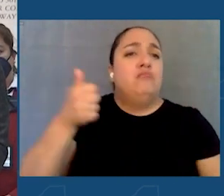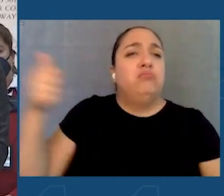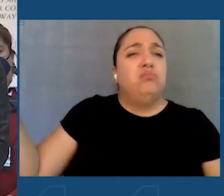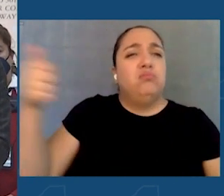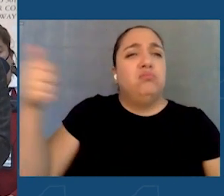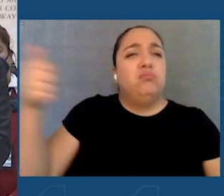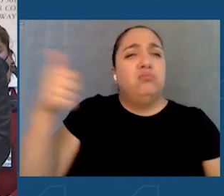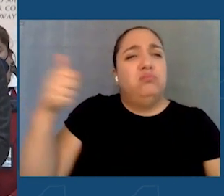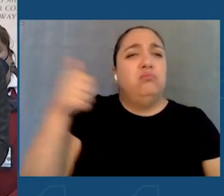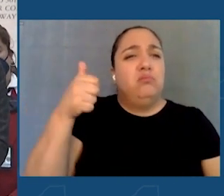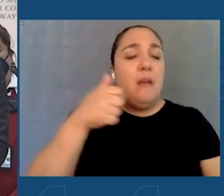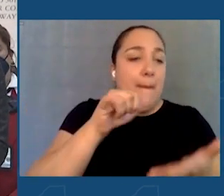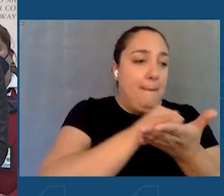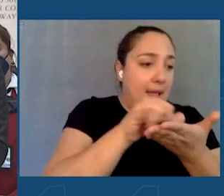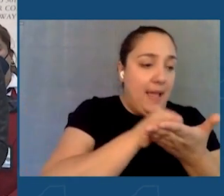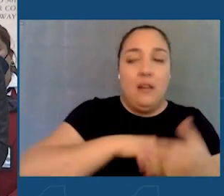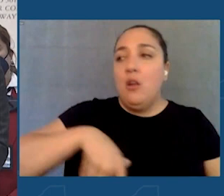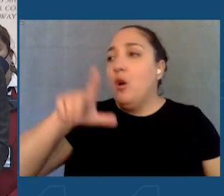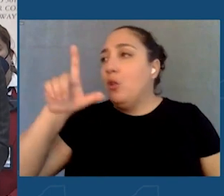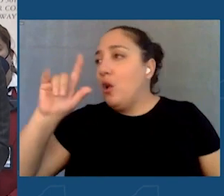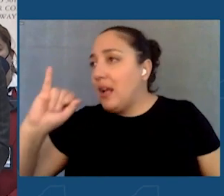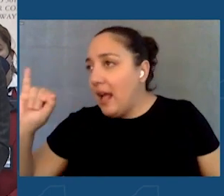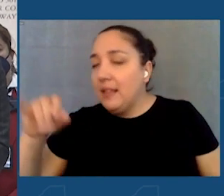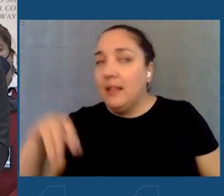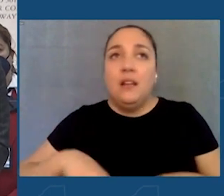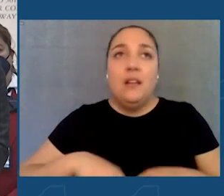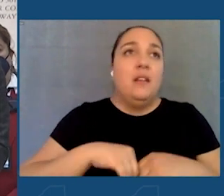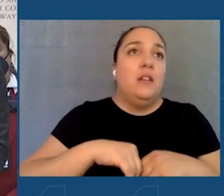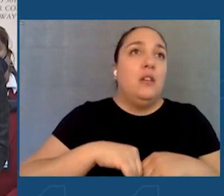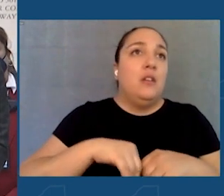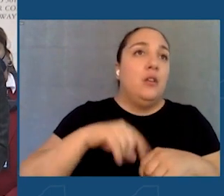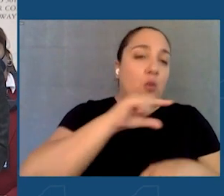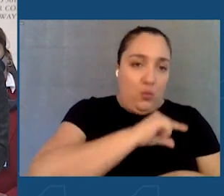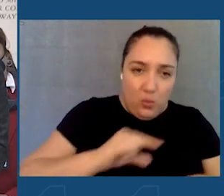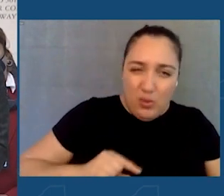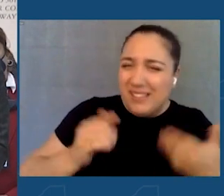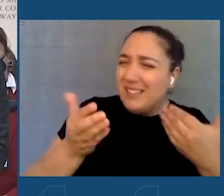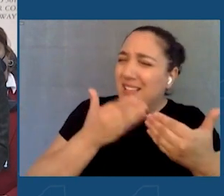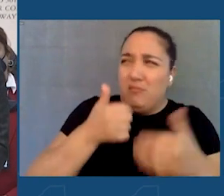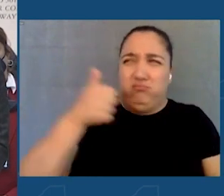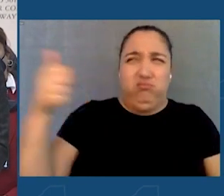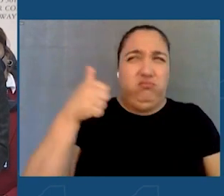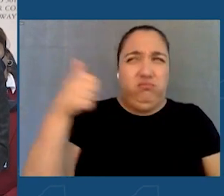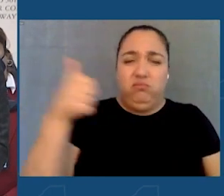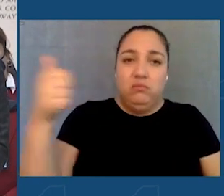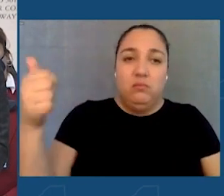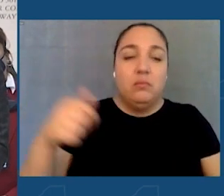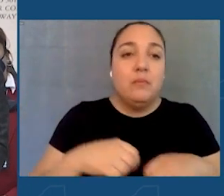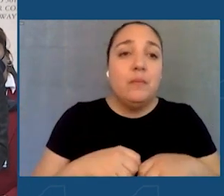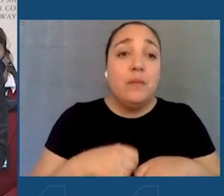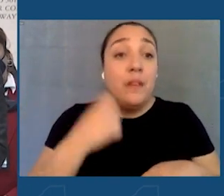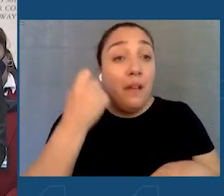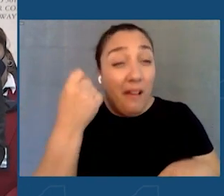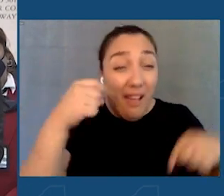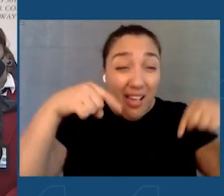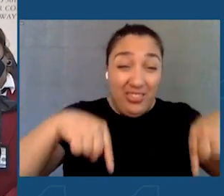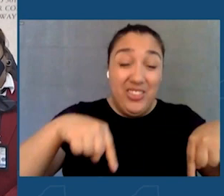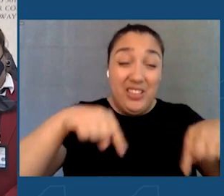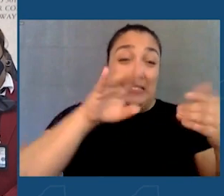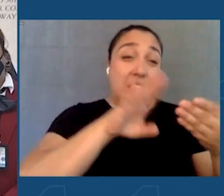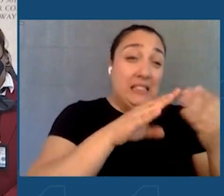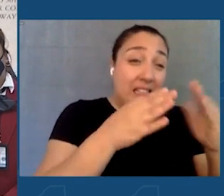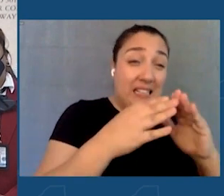to Long Island and Queens. Our city and state recovering from the COVID-19 crisis. This